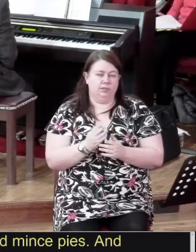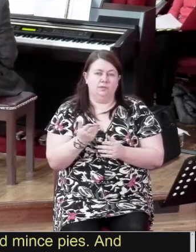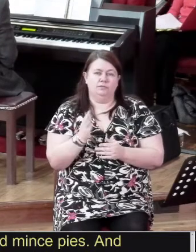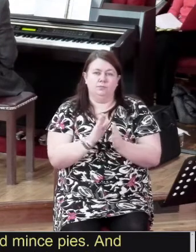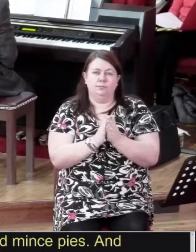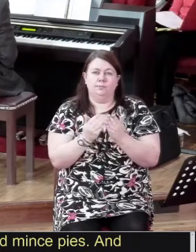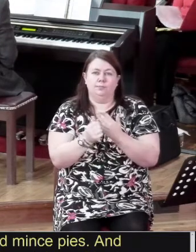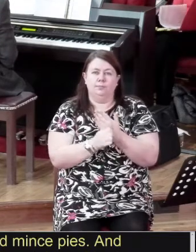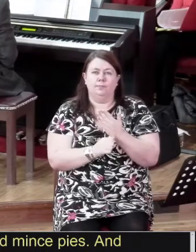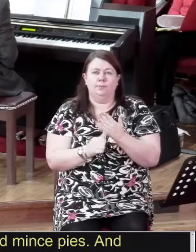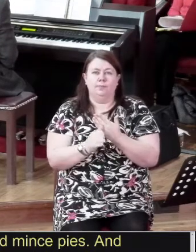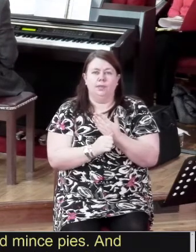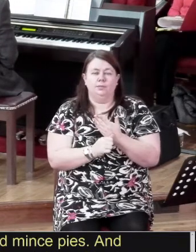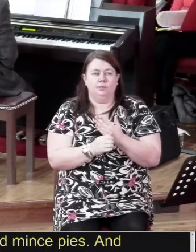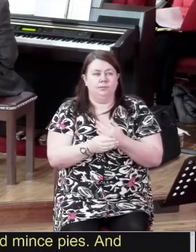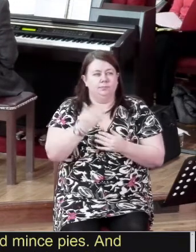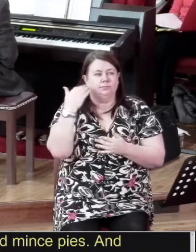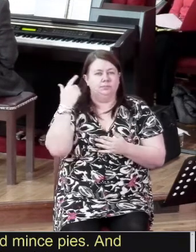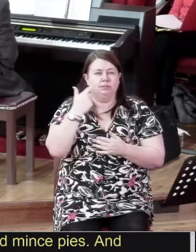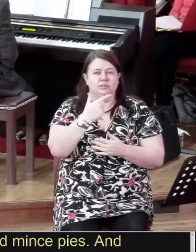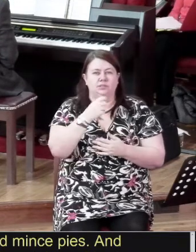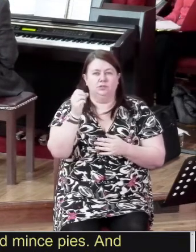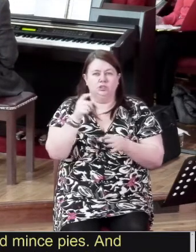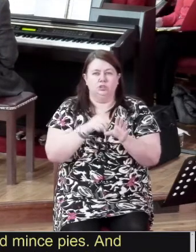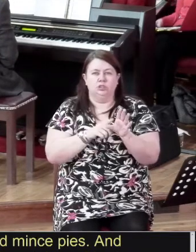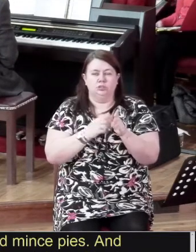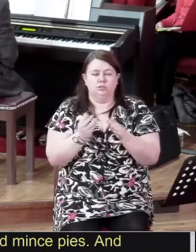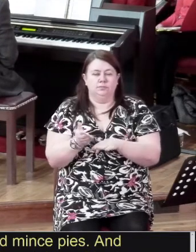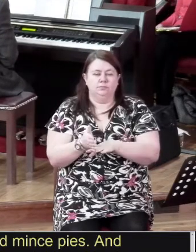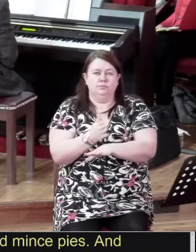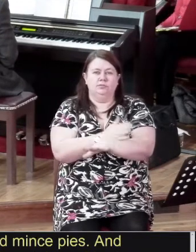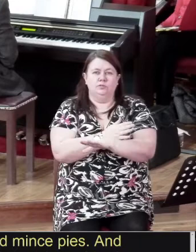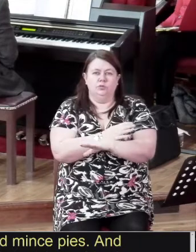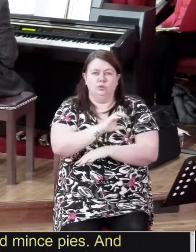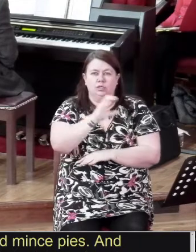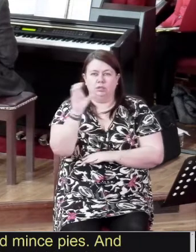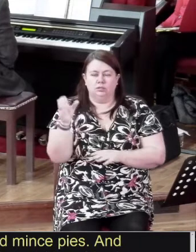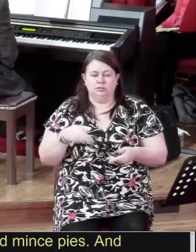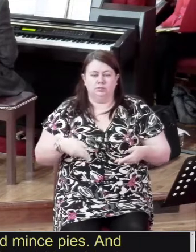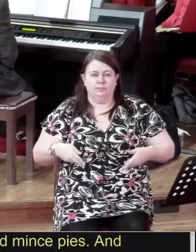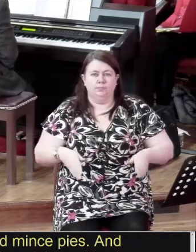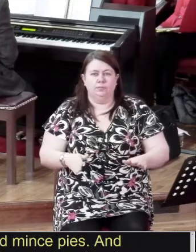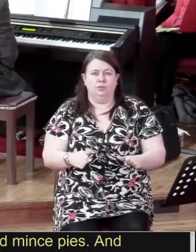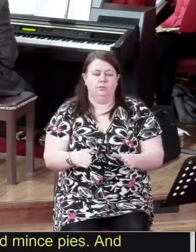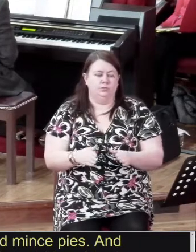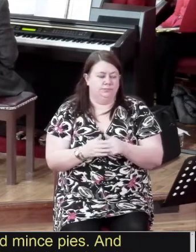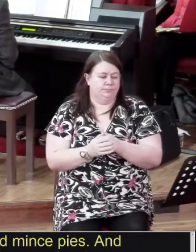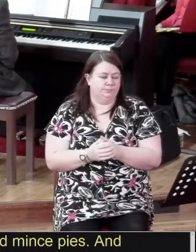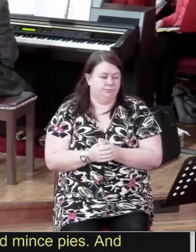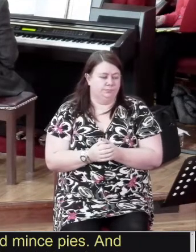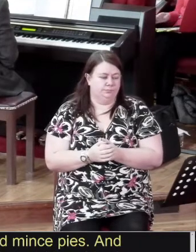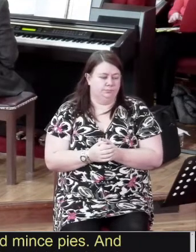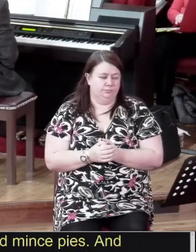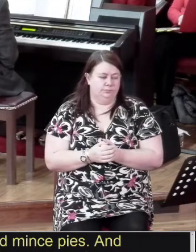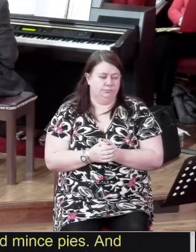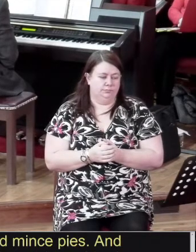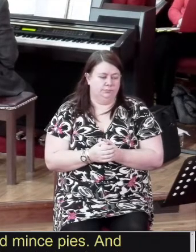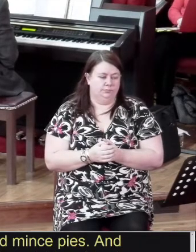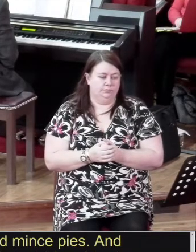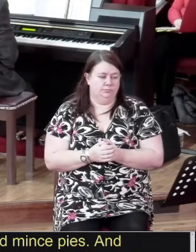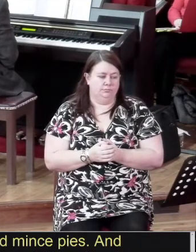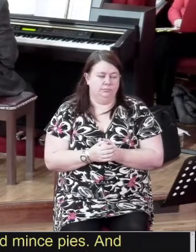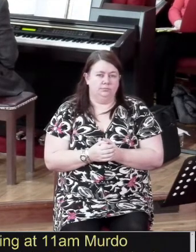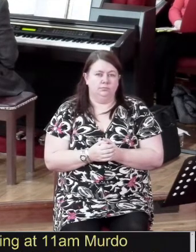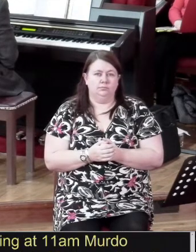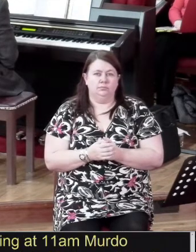takes us back 700 years before Christ was born. So let's just have a few words from Isaiah chapter 40. Right from the